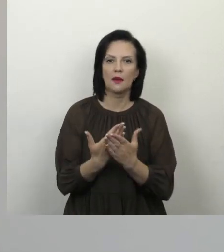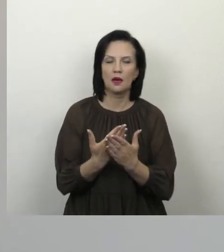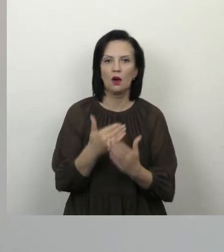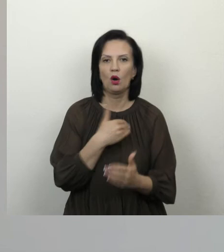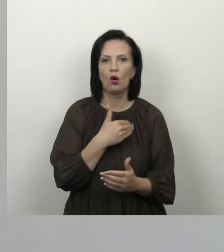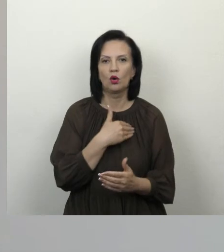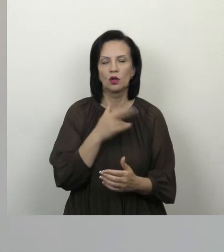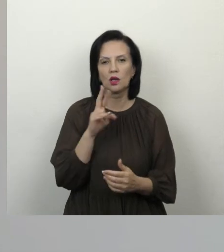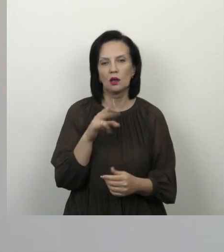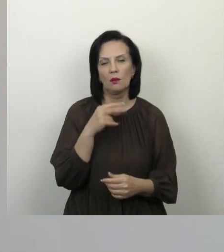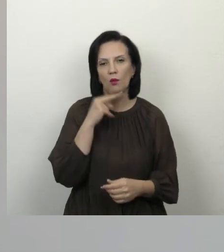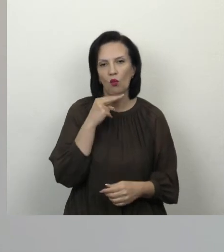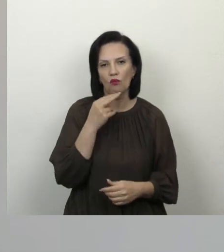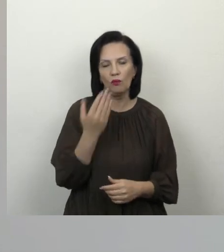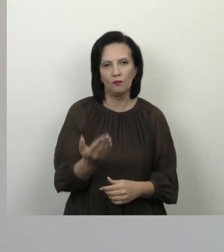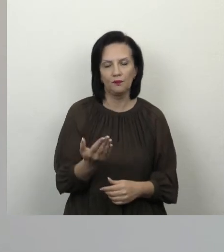And